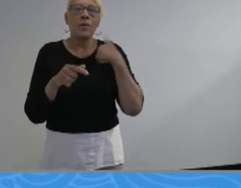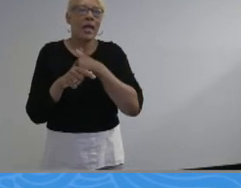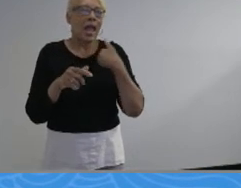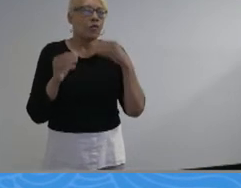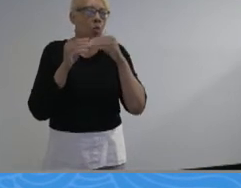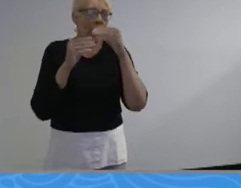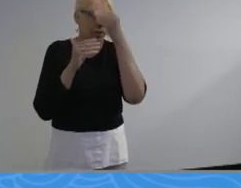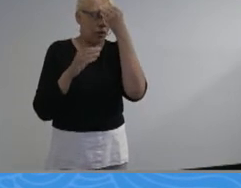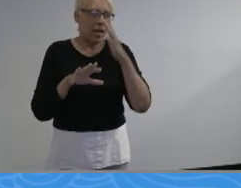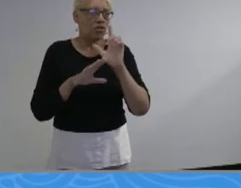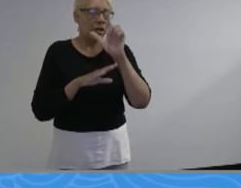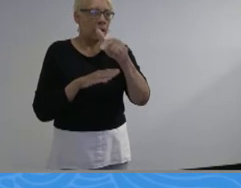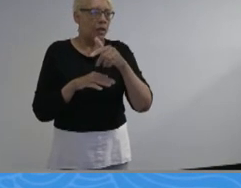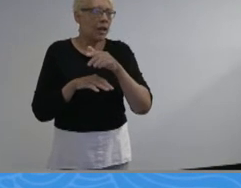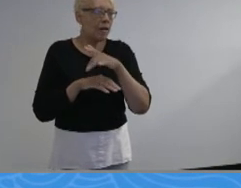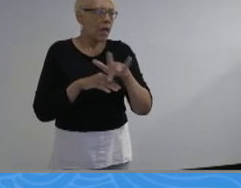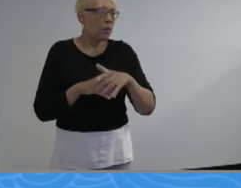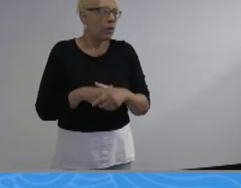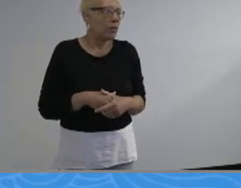Next slide.